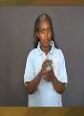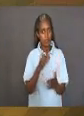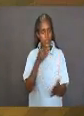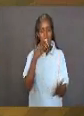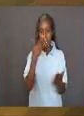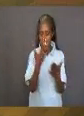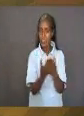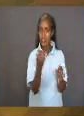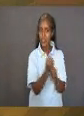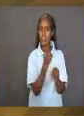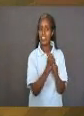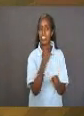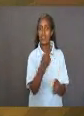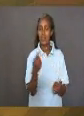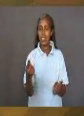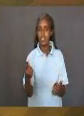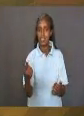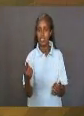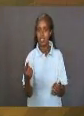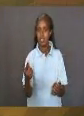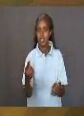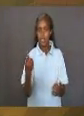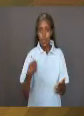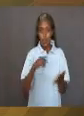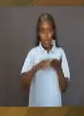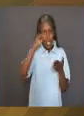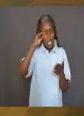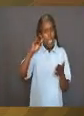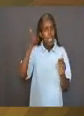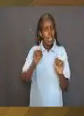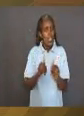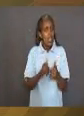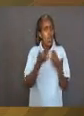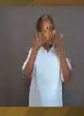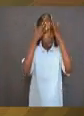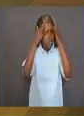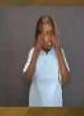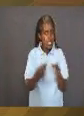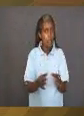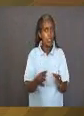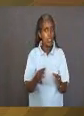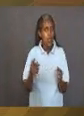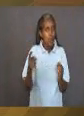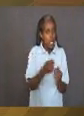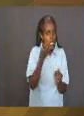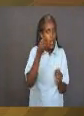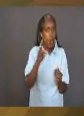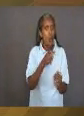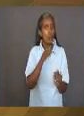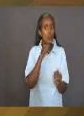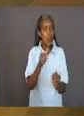Good work, everyone. We learned how to determine whether or